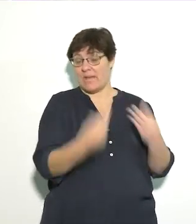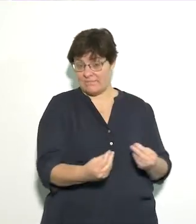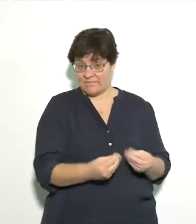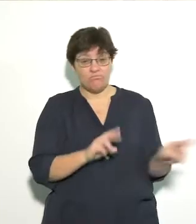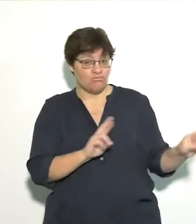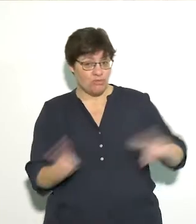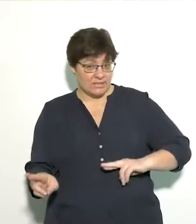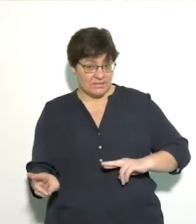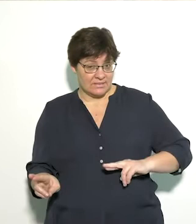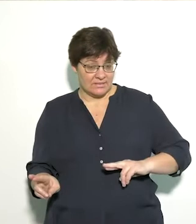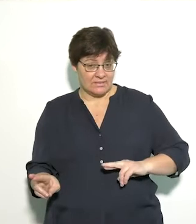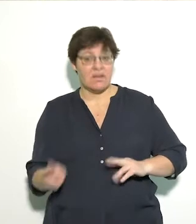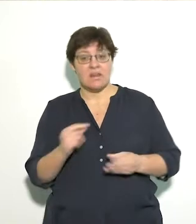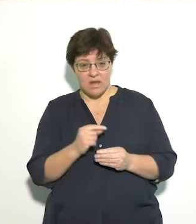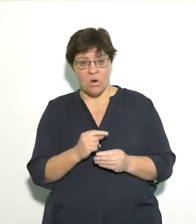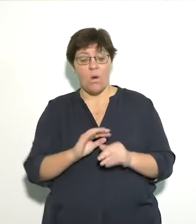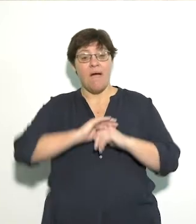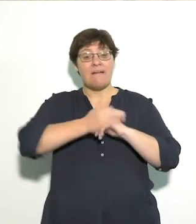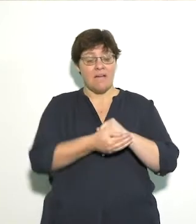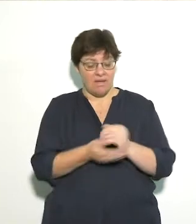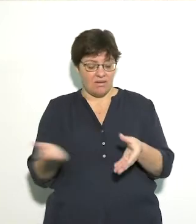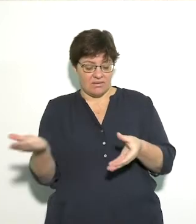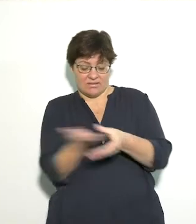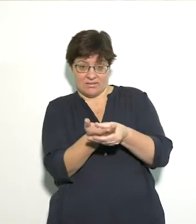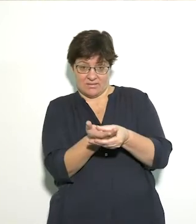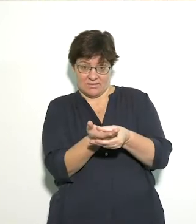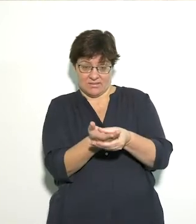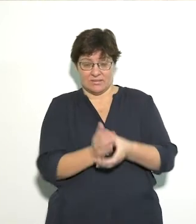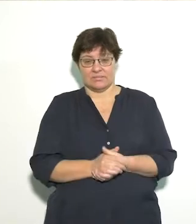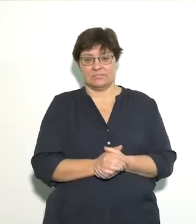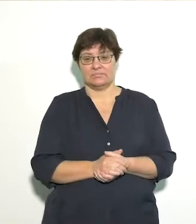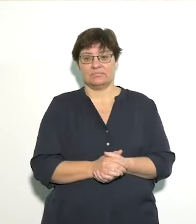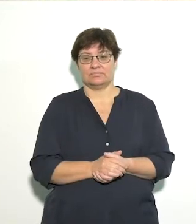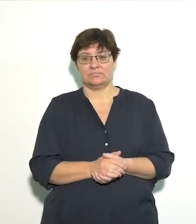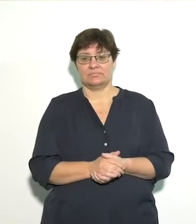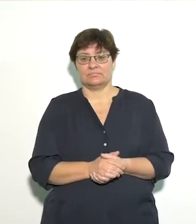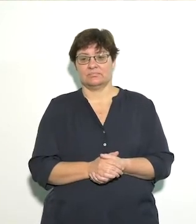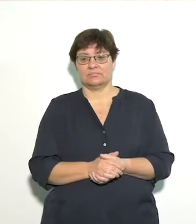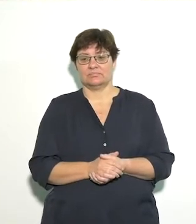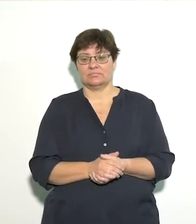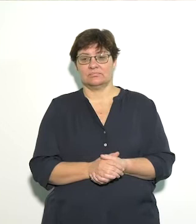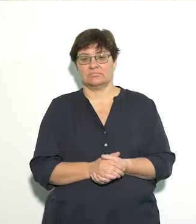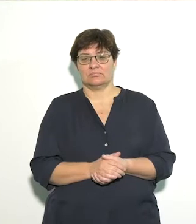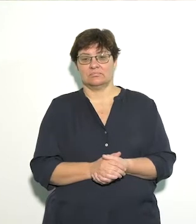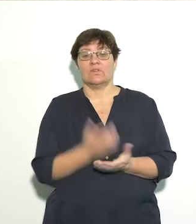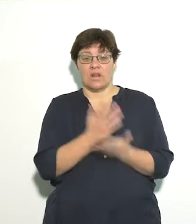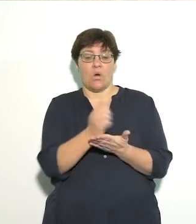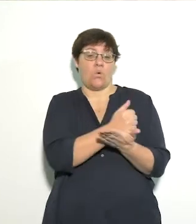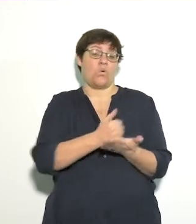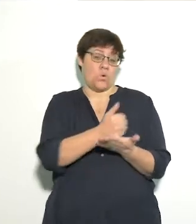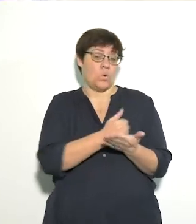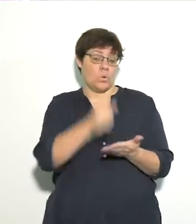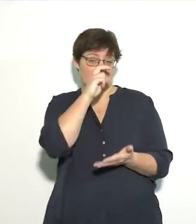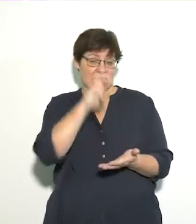go, and they're going to go inside the cover of your book. All right, now we've got to do some